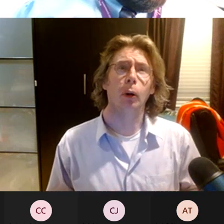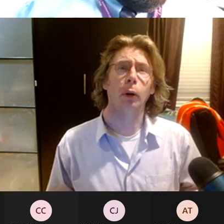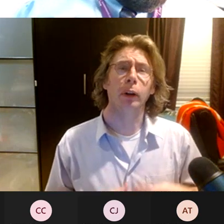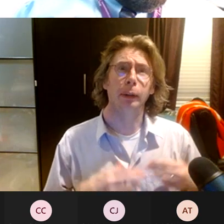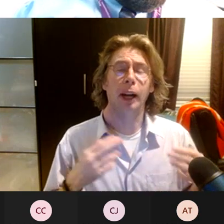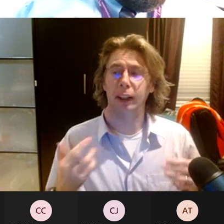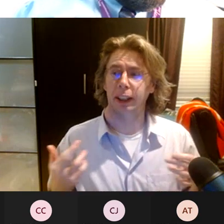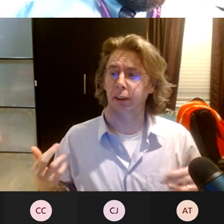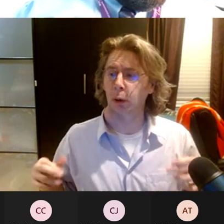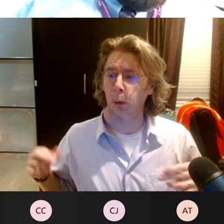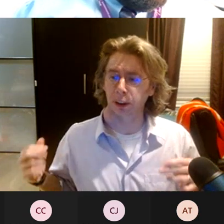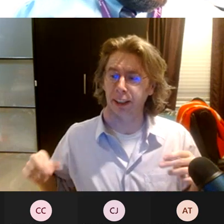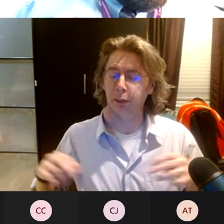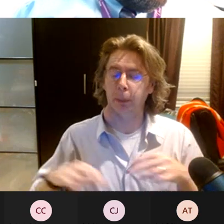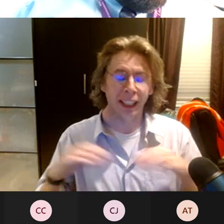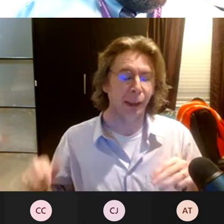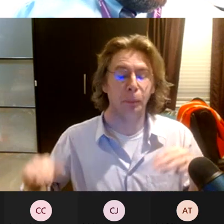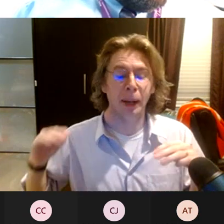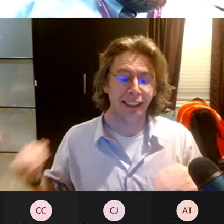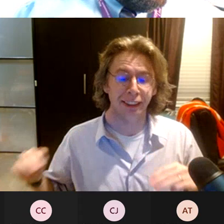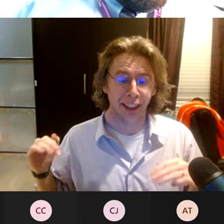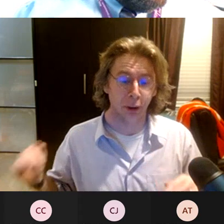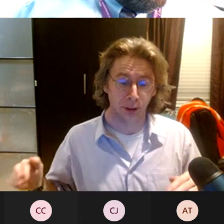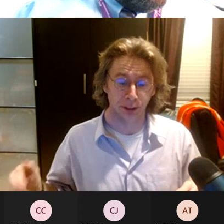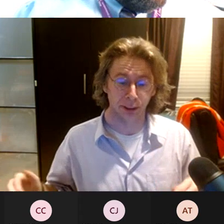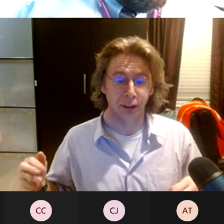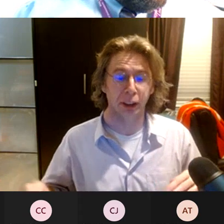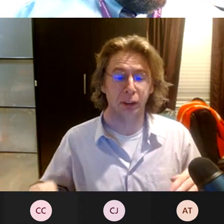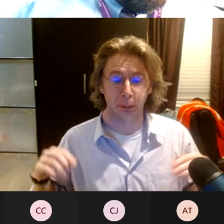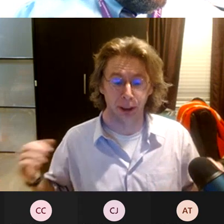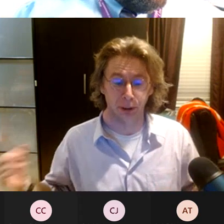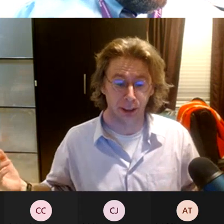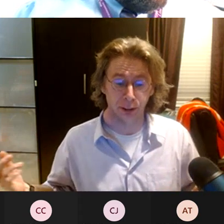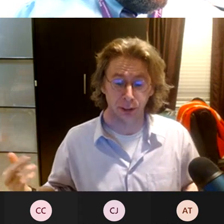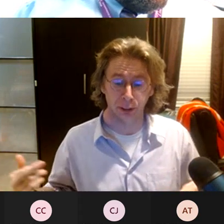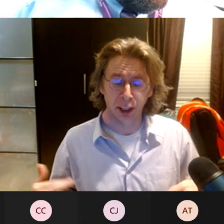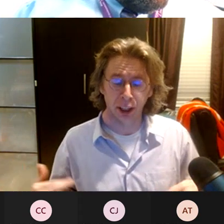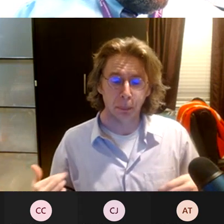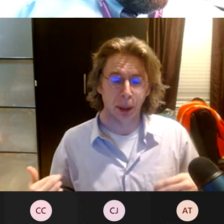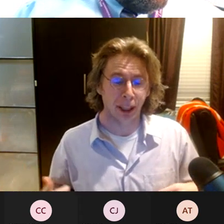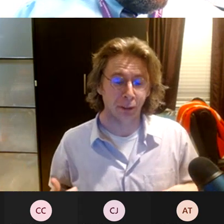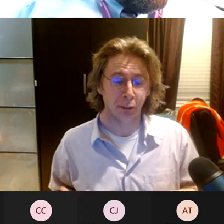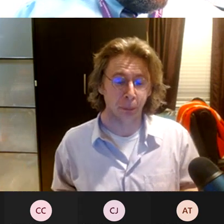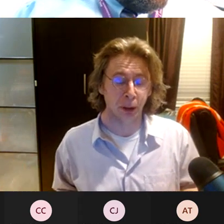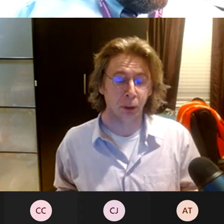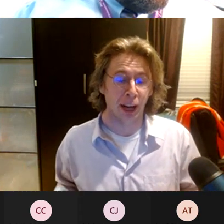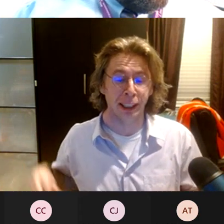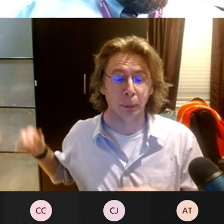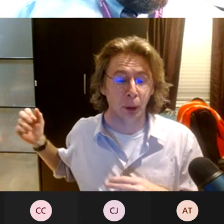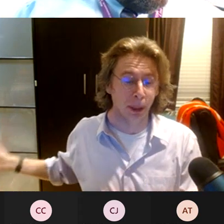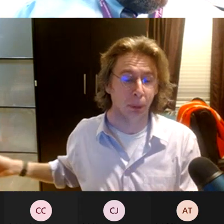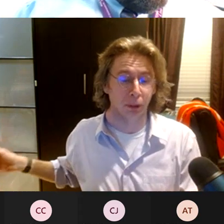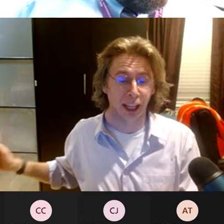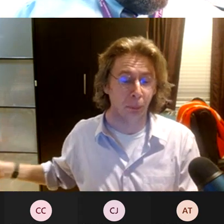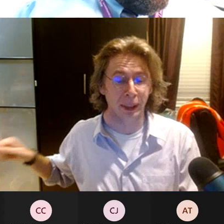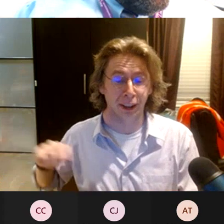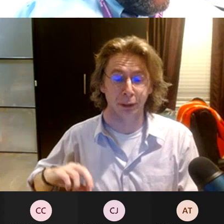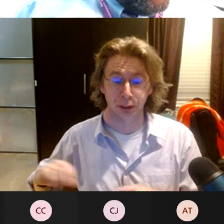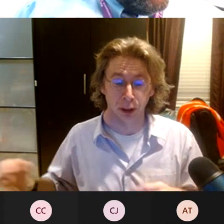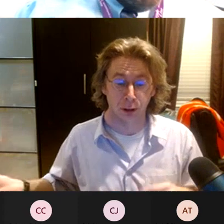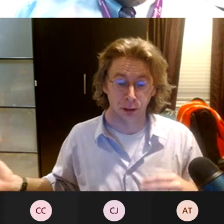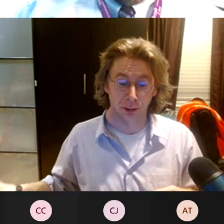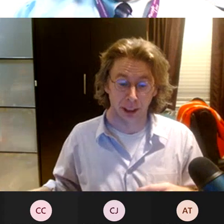of the role in Maryland of coordinating the many, many stakeholders and utility relocations might benefit from you having a couple more people to